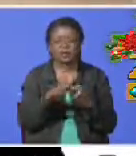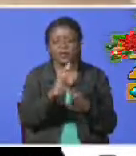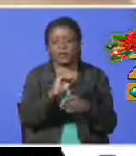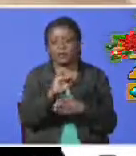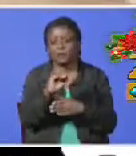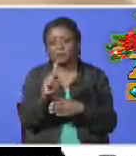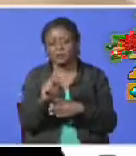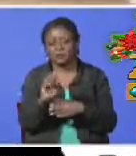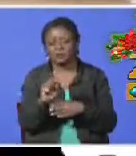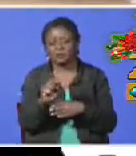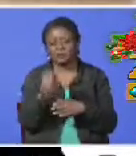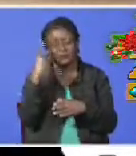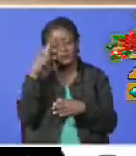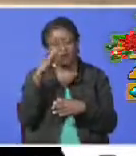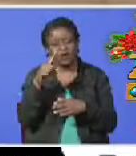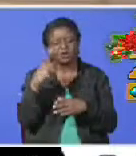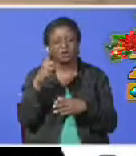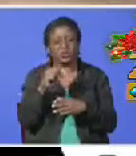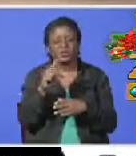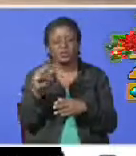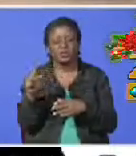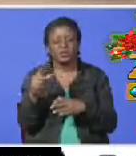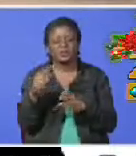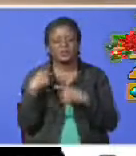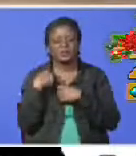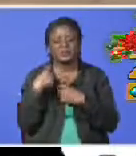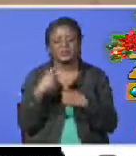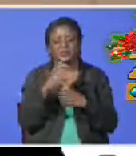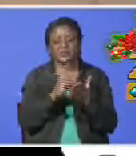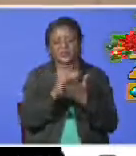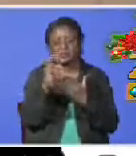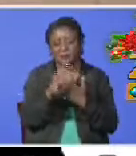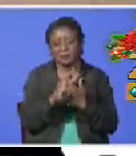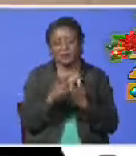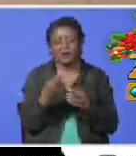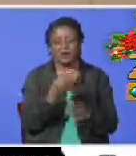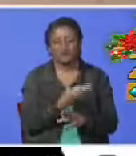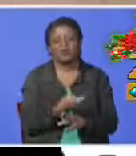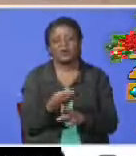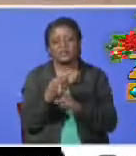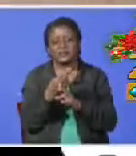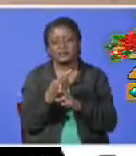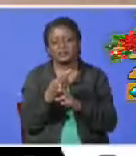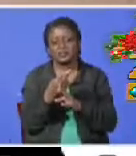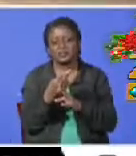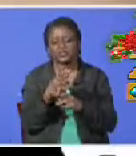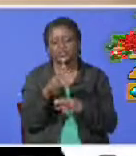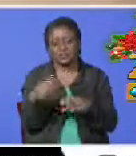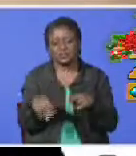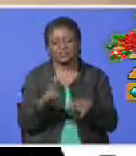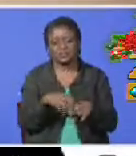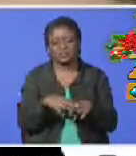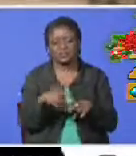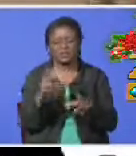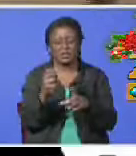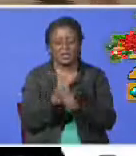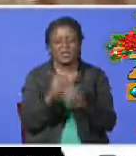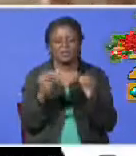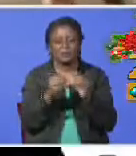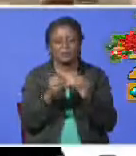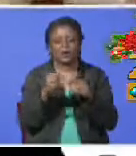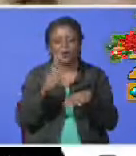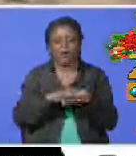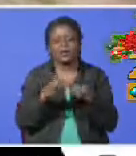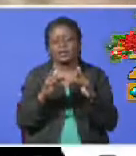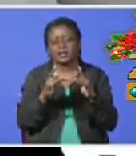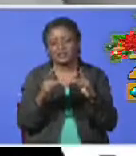Since December, we find that our reservations are picking up. We are getting a lot more online bookings, and our phones are starting